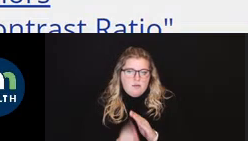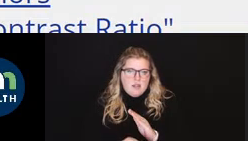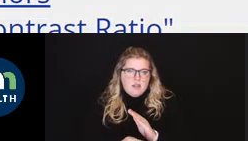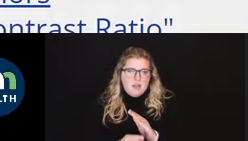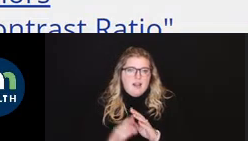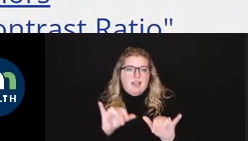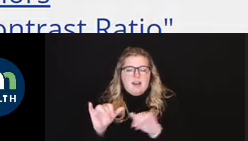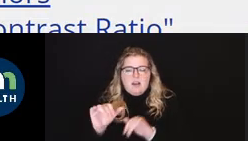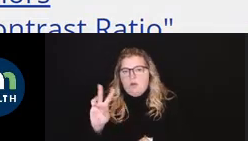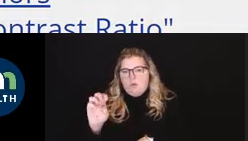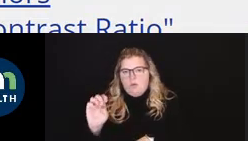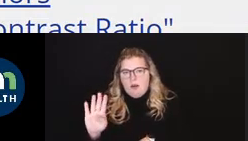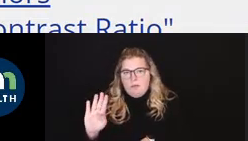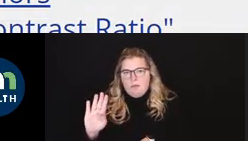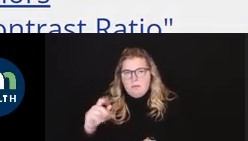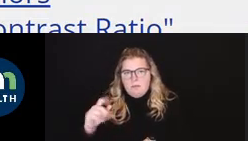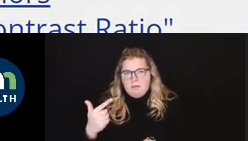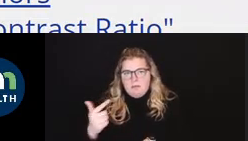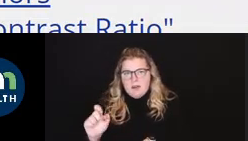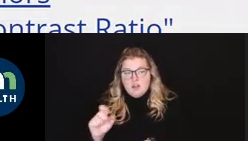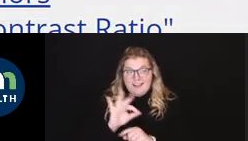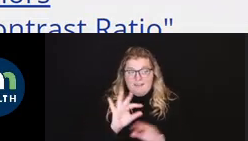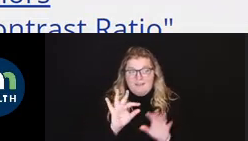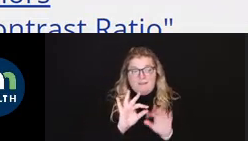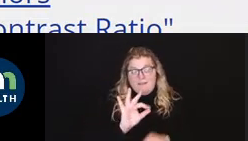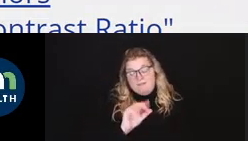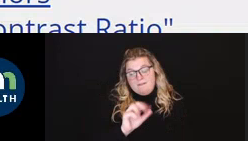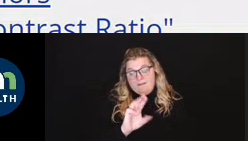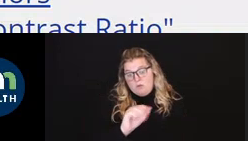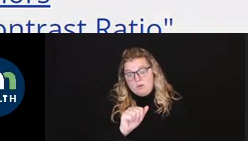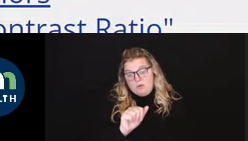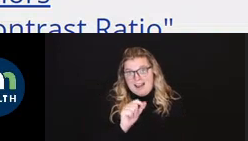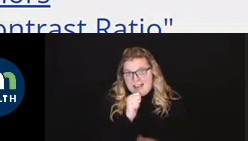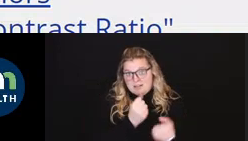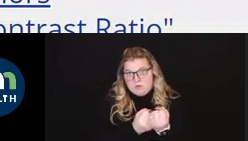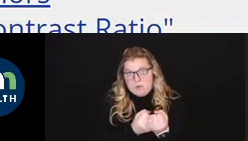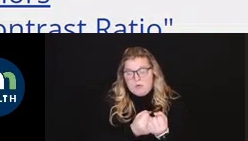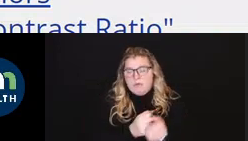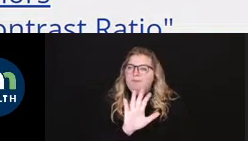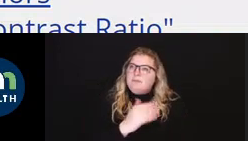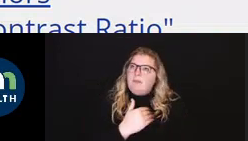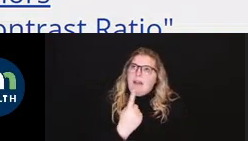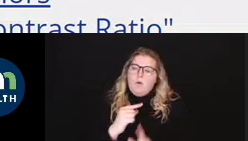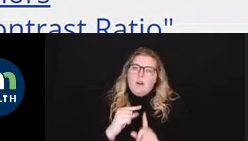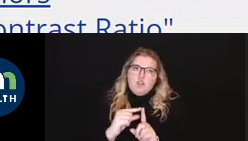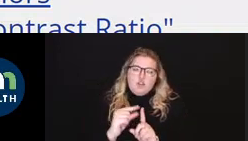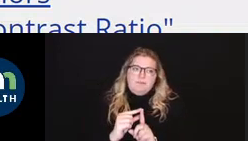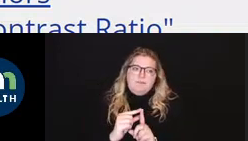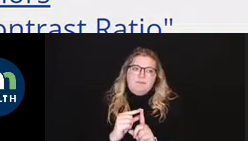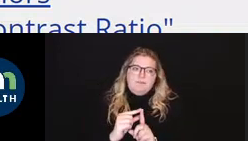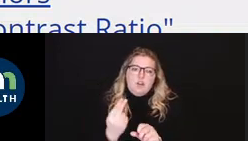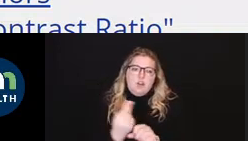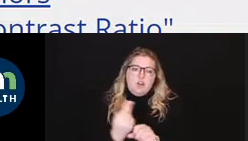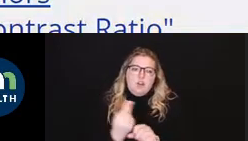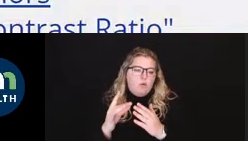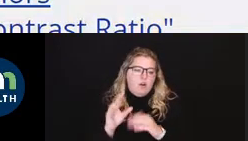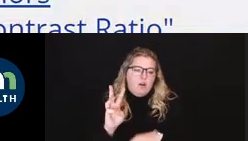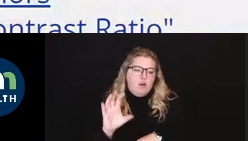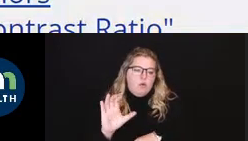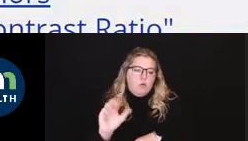So if the format doesn't support it, there's a term that's used in guidelines, WCAG guidelines,